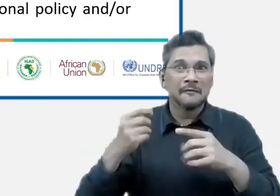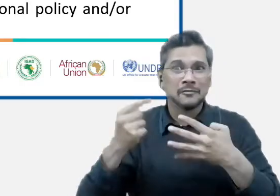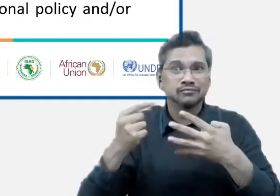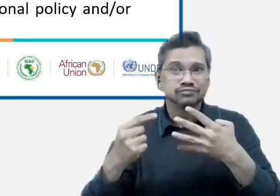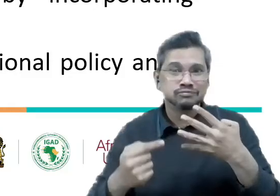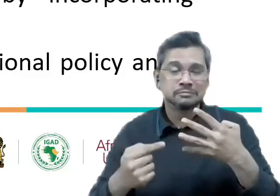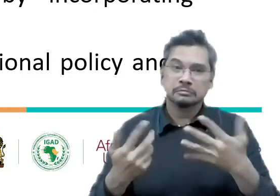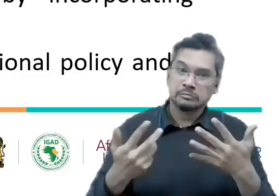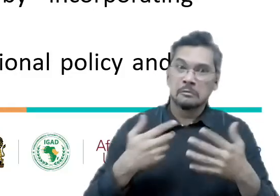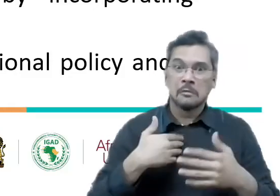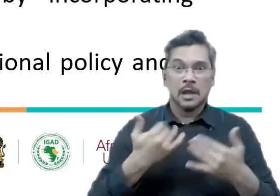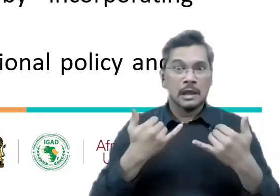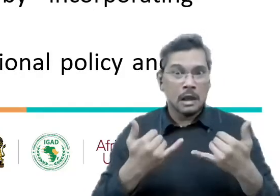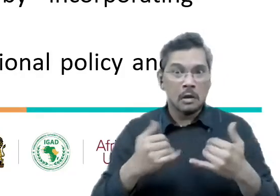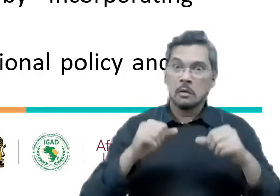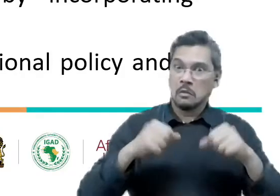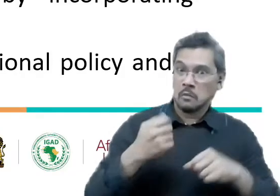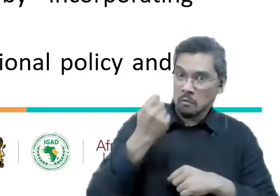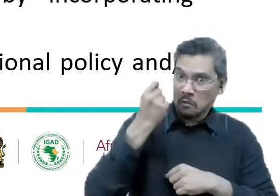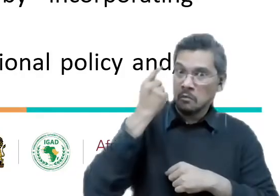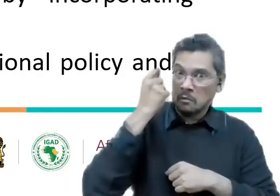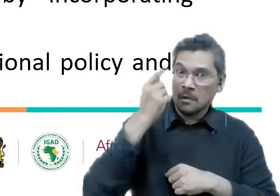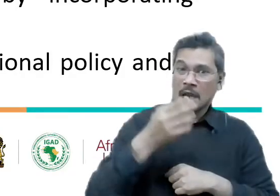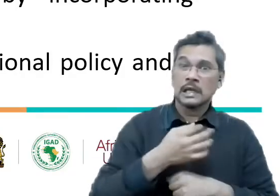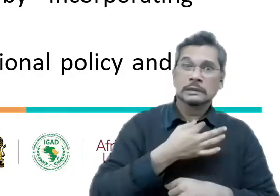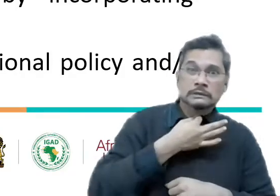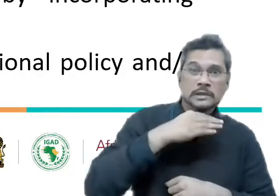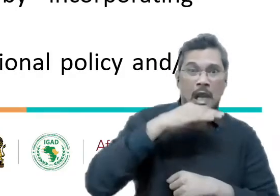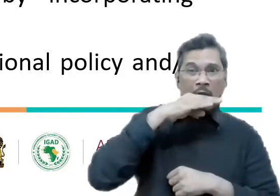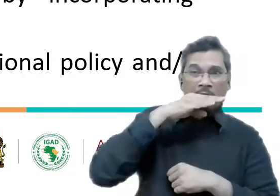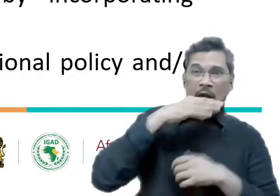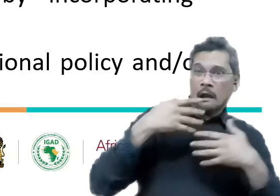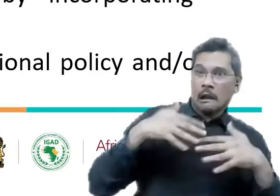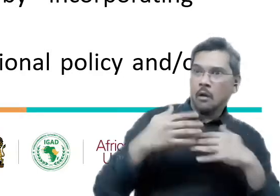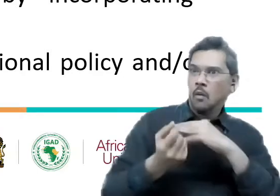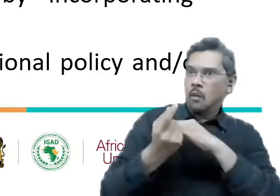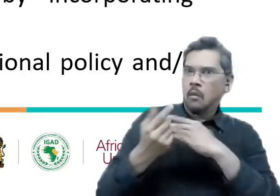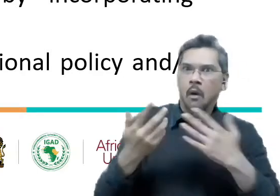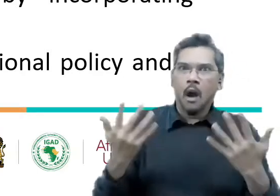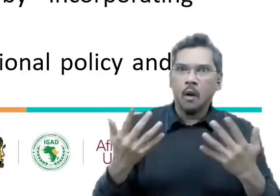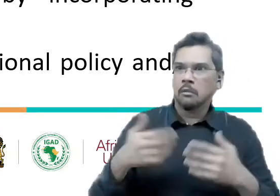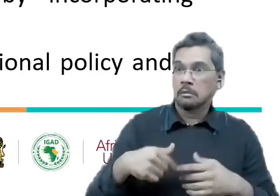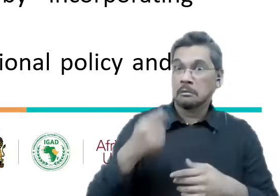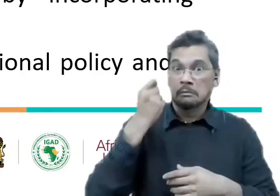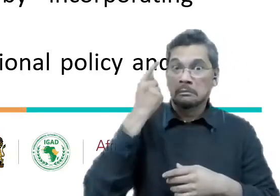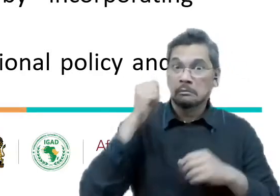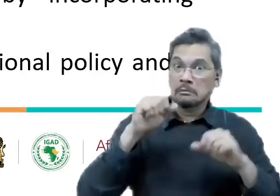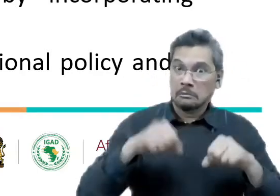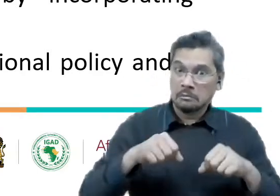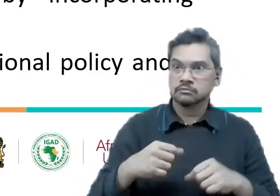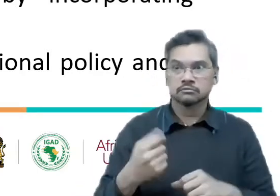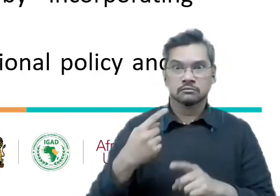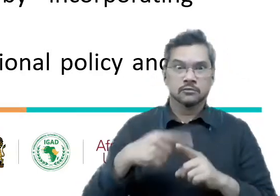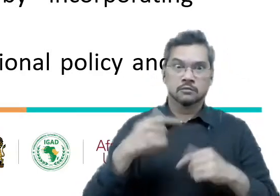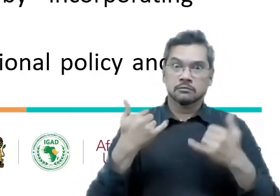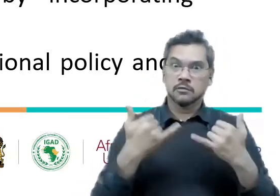National universities and research groups have increasingly included DRR in their curriculum. Regional risk assessment